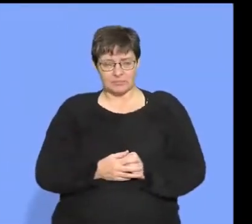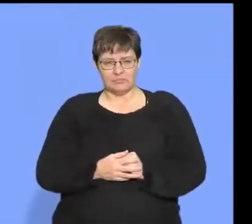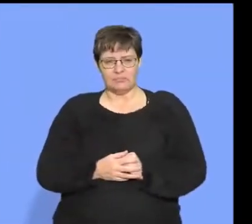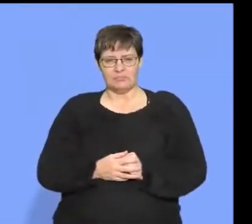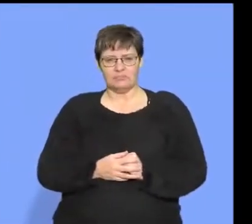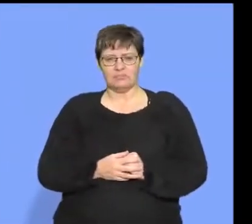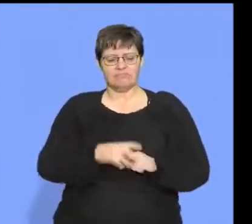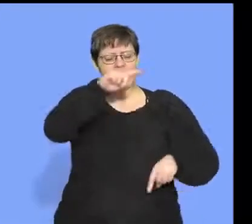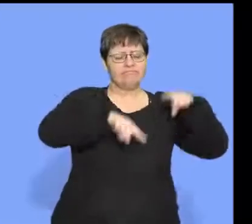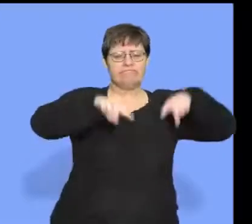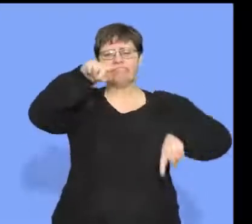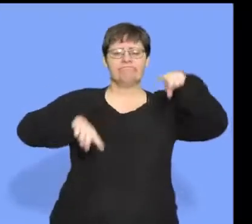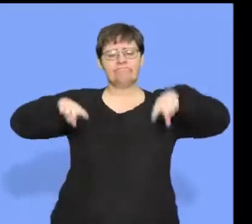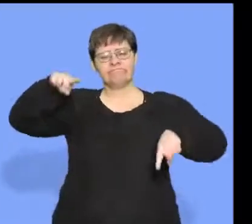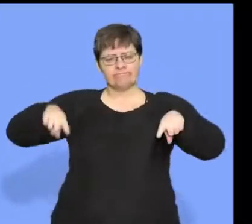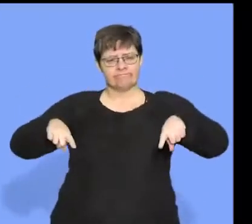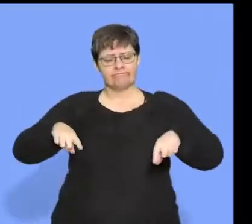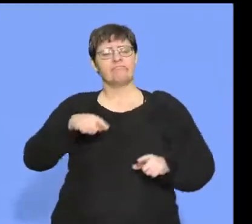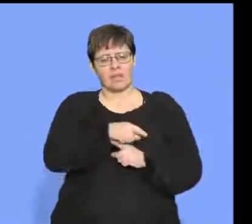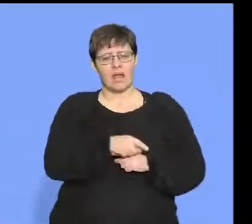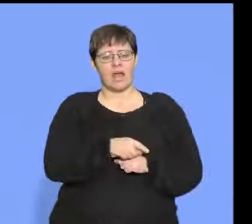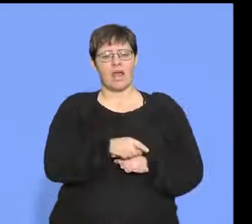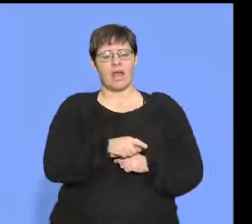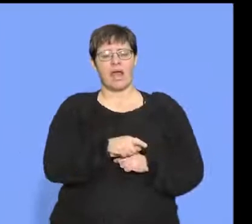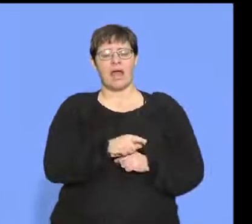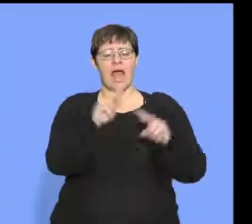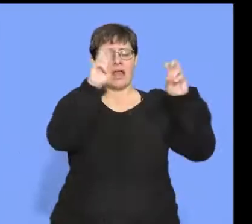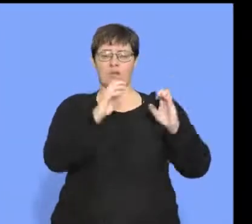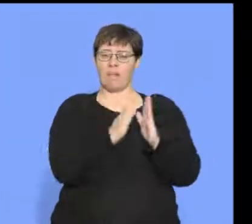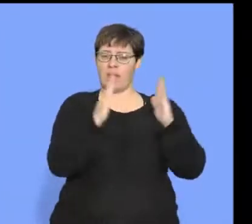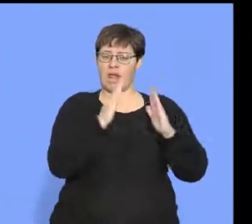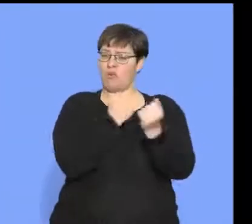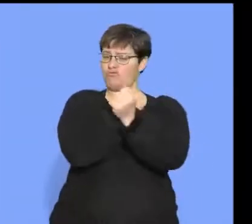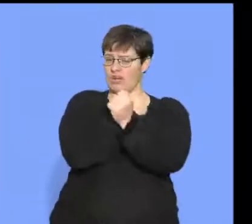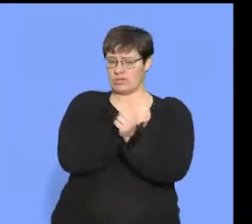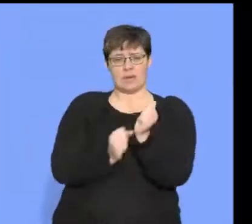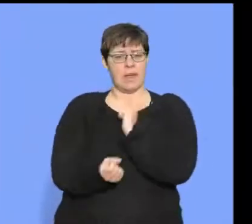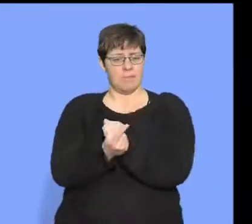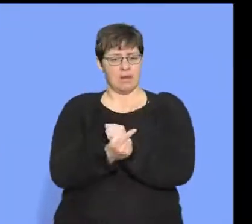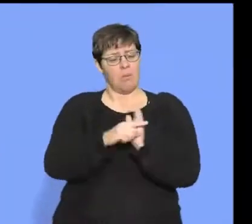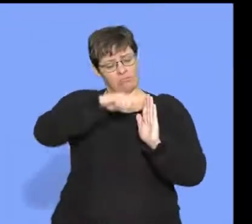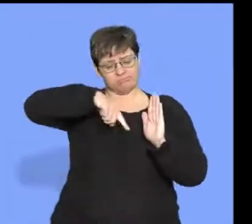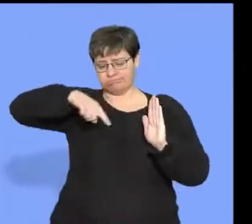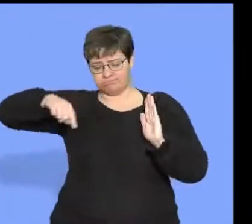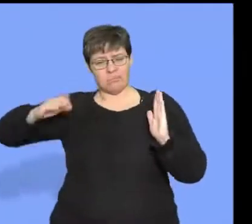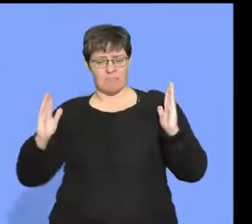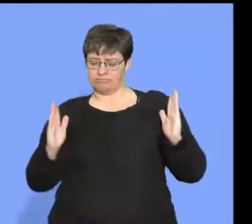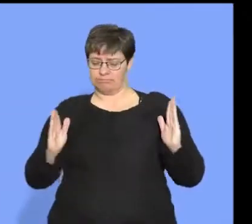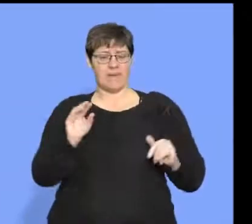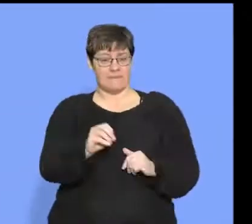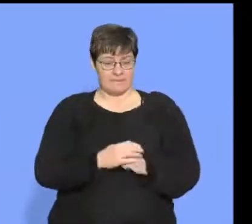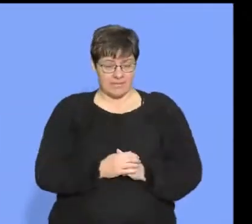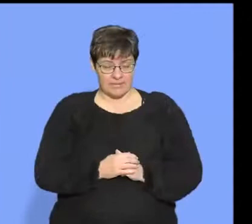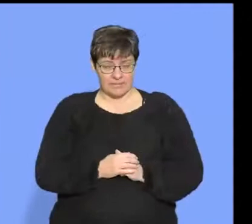and what different types of electromagnetic radiation we find in the spectrum of electromagnetic